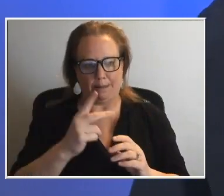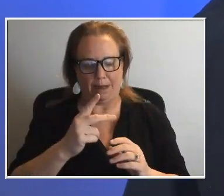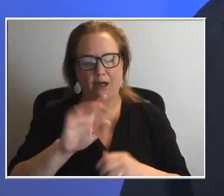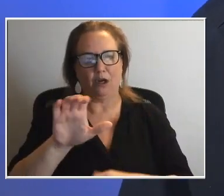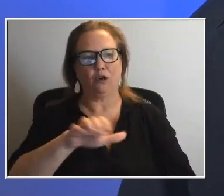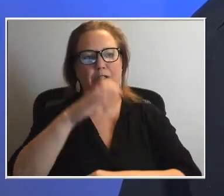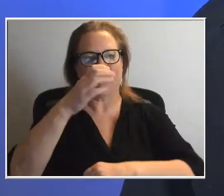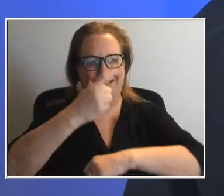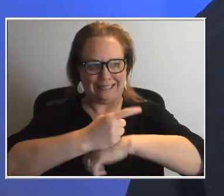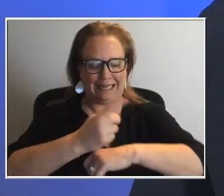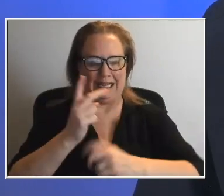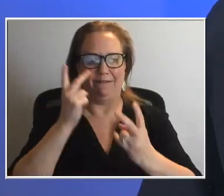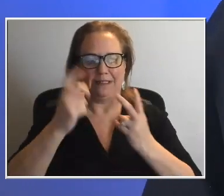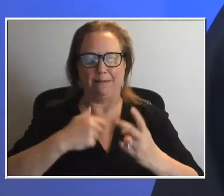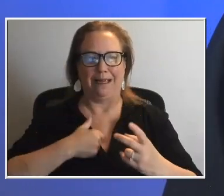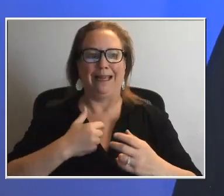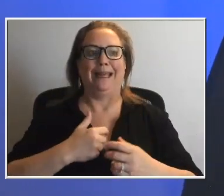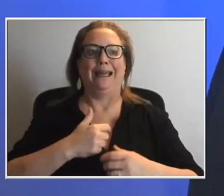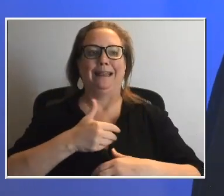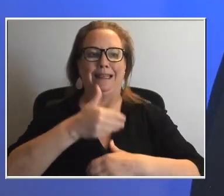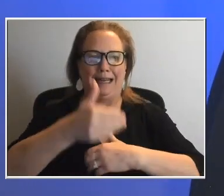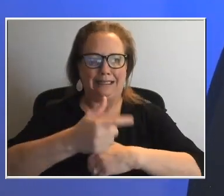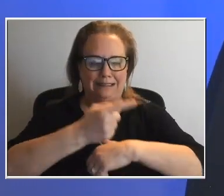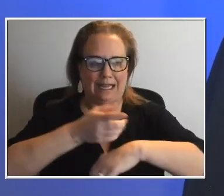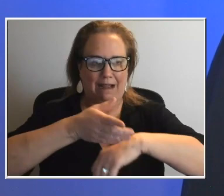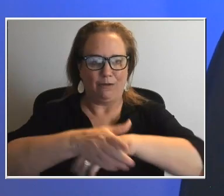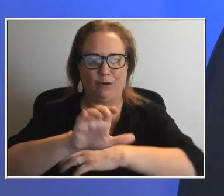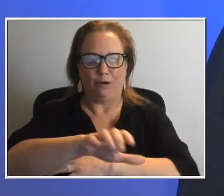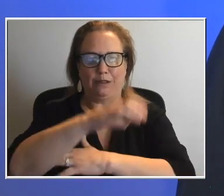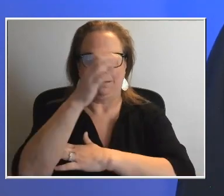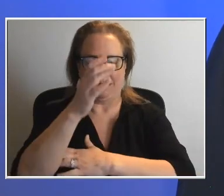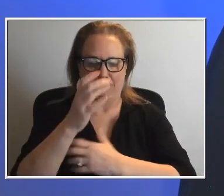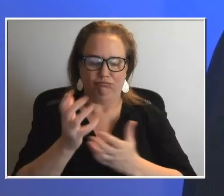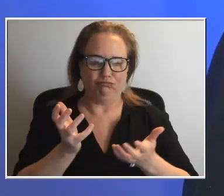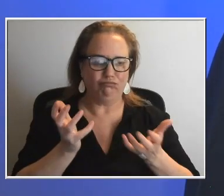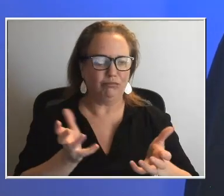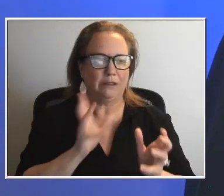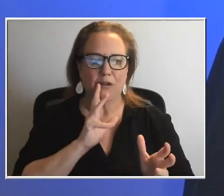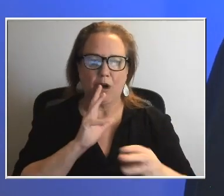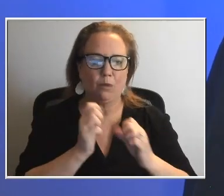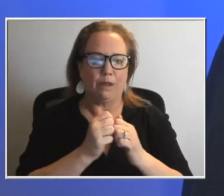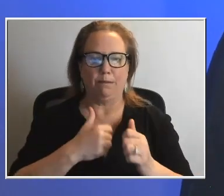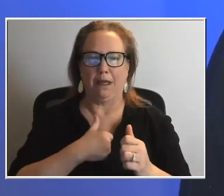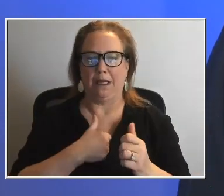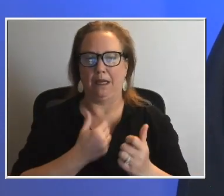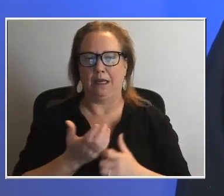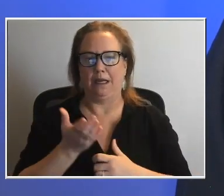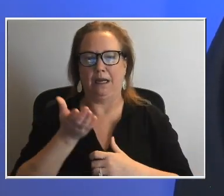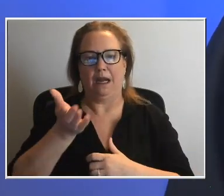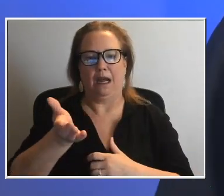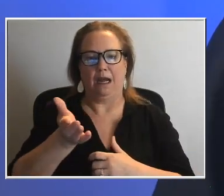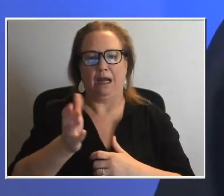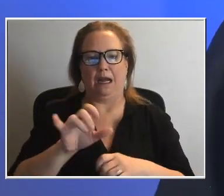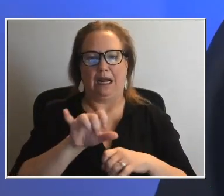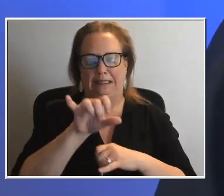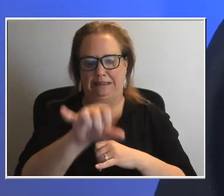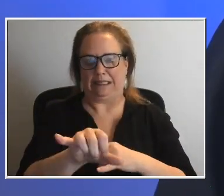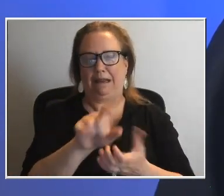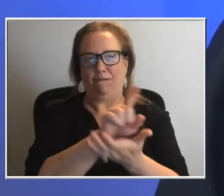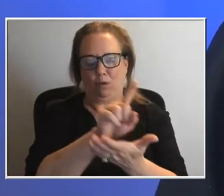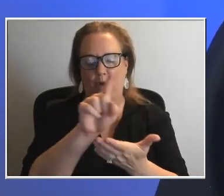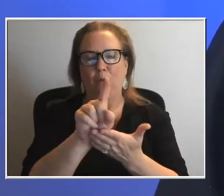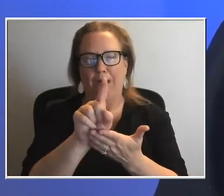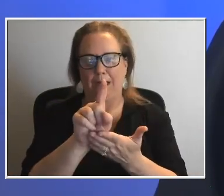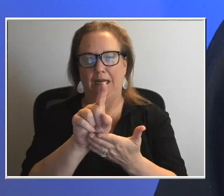Day, came back the day after Christmas, was active with me through that whole process. I was there. I was here for a week in